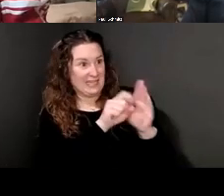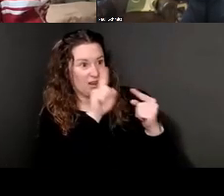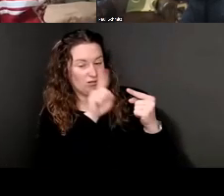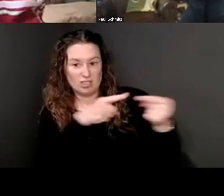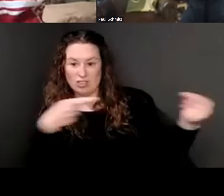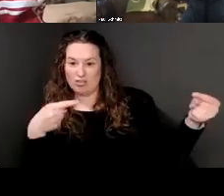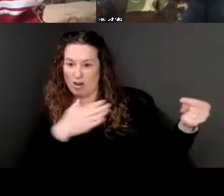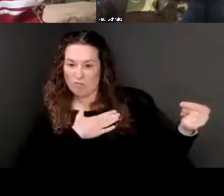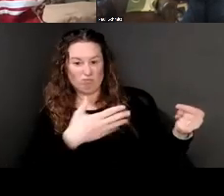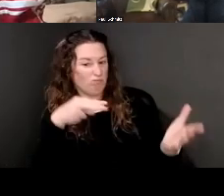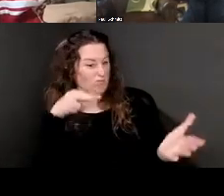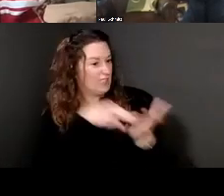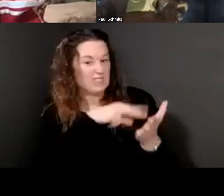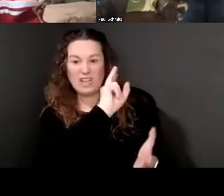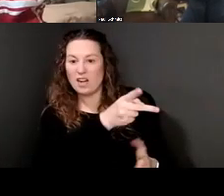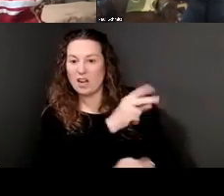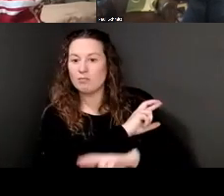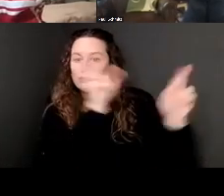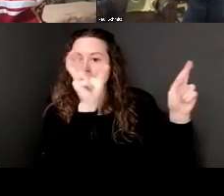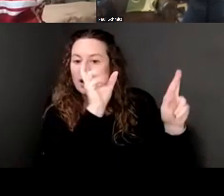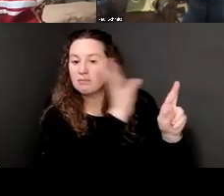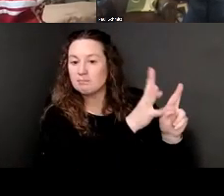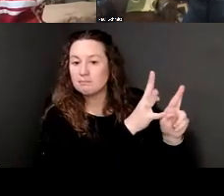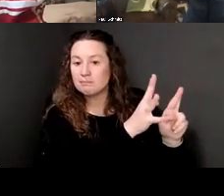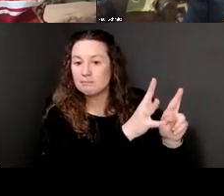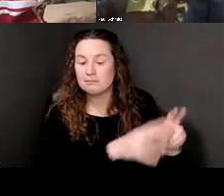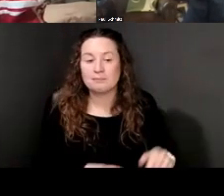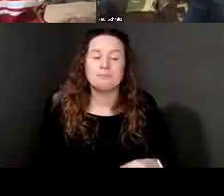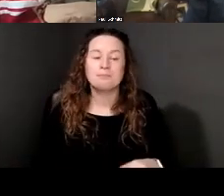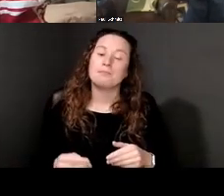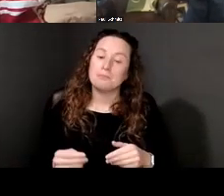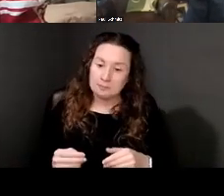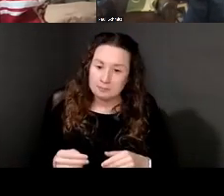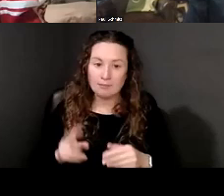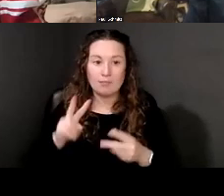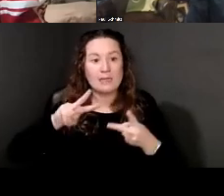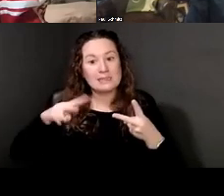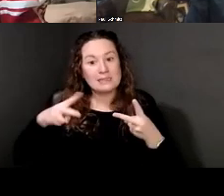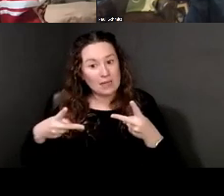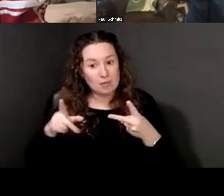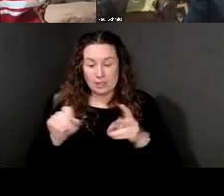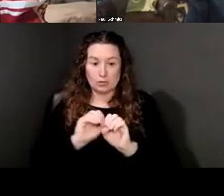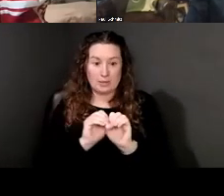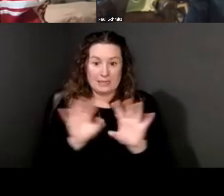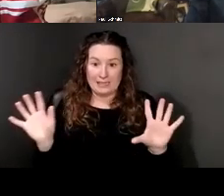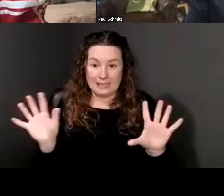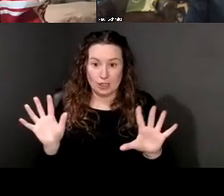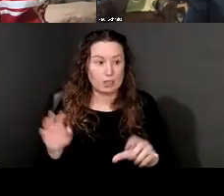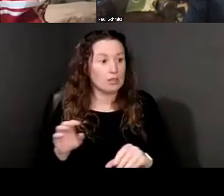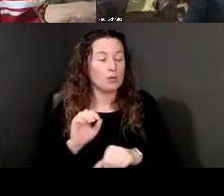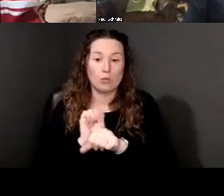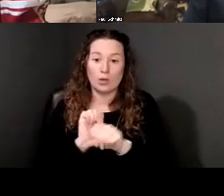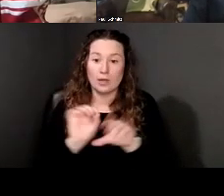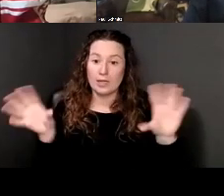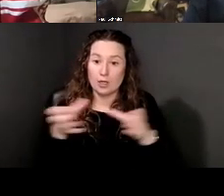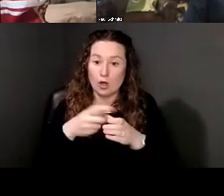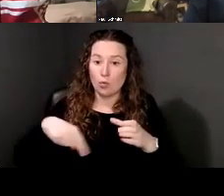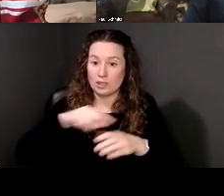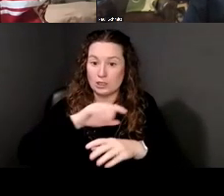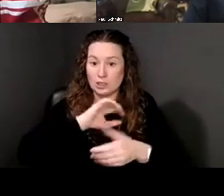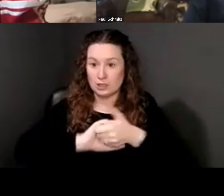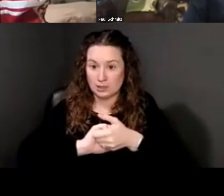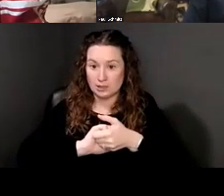groups. The second thing is to be really clear within coalitions